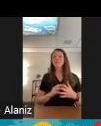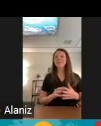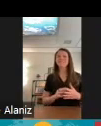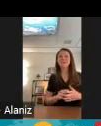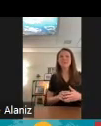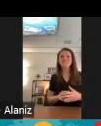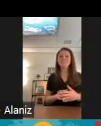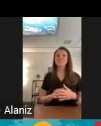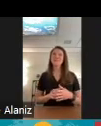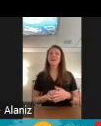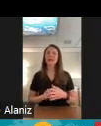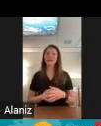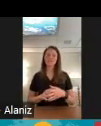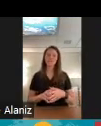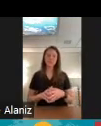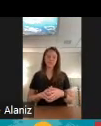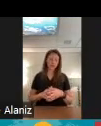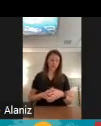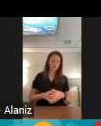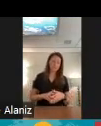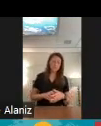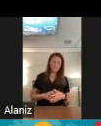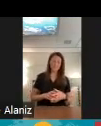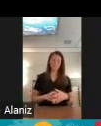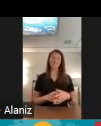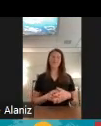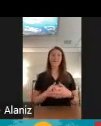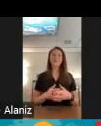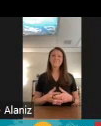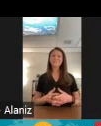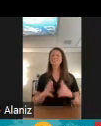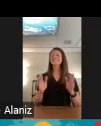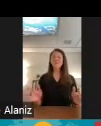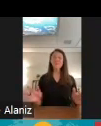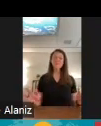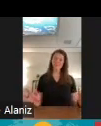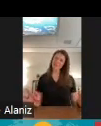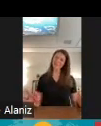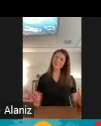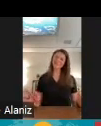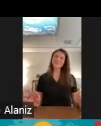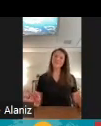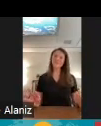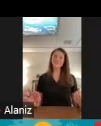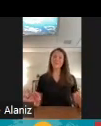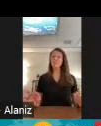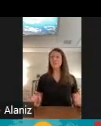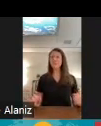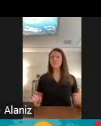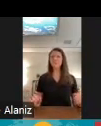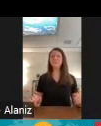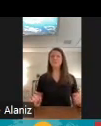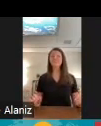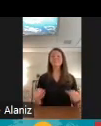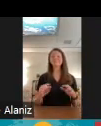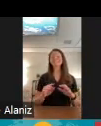Now, I want to go into an actual protocol that's in the literature that I think is so much fun for when I'm working